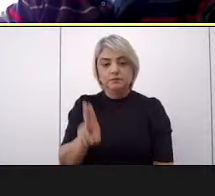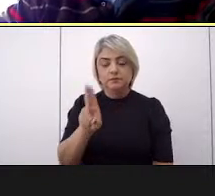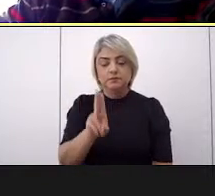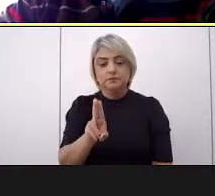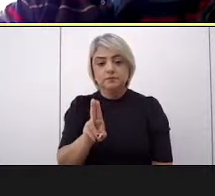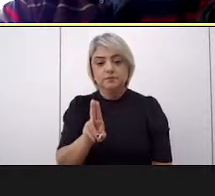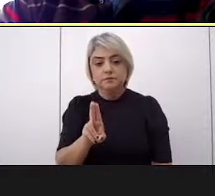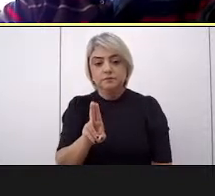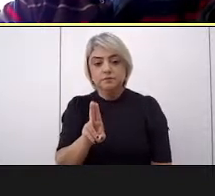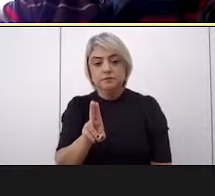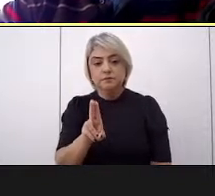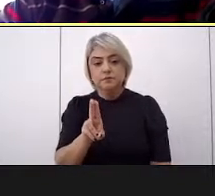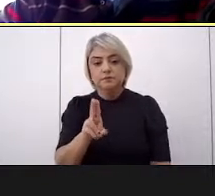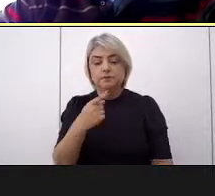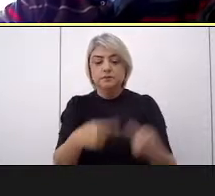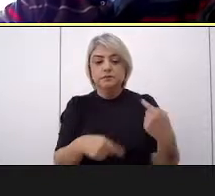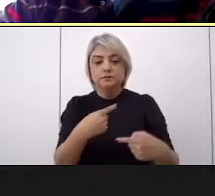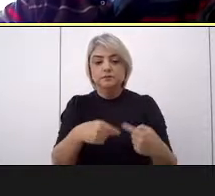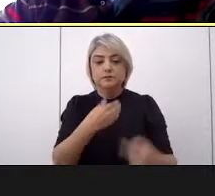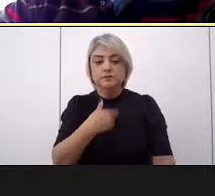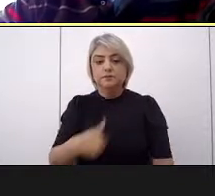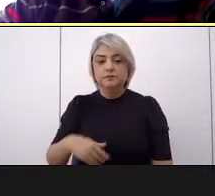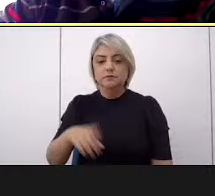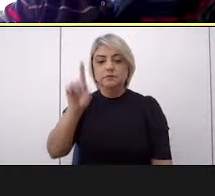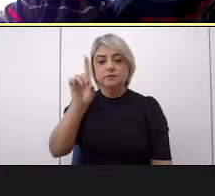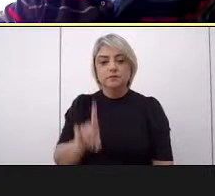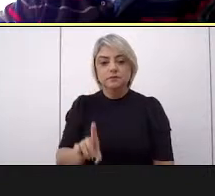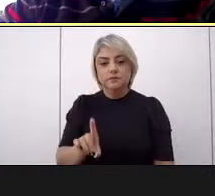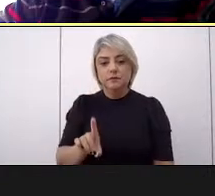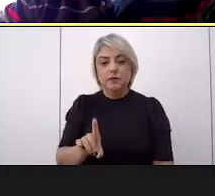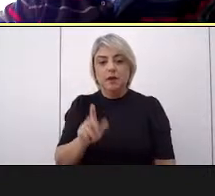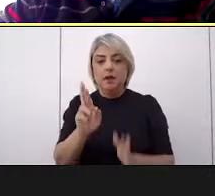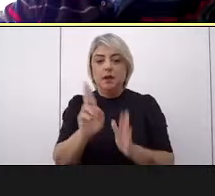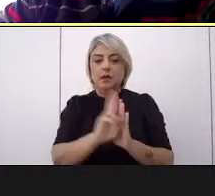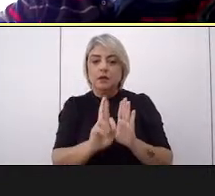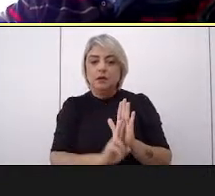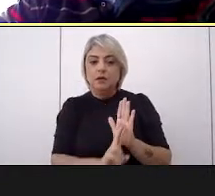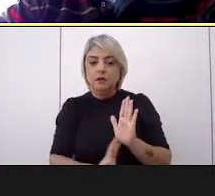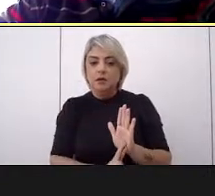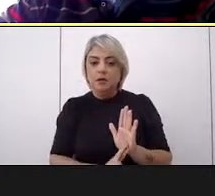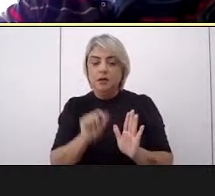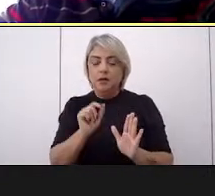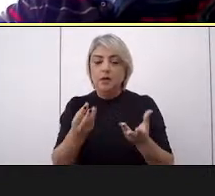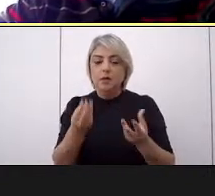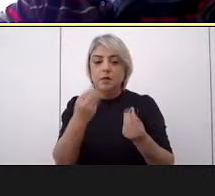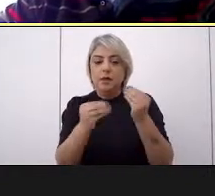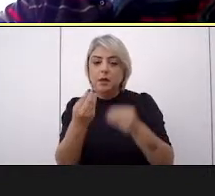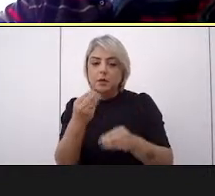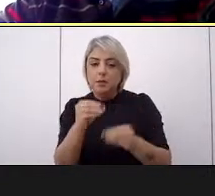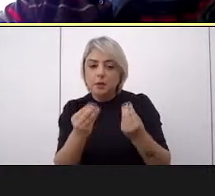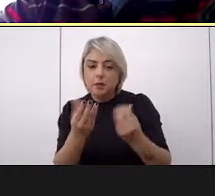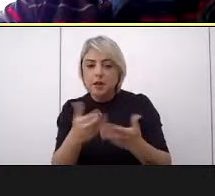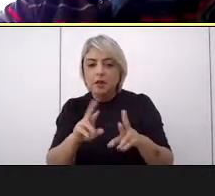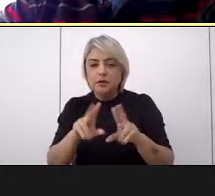how regulations are implemented by administrative actors at ground level,